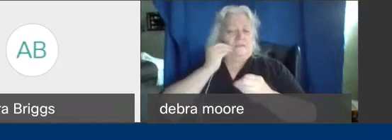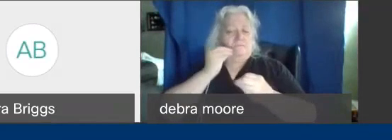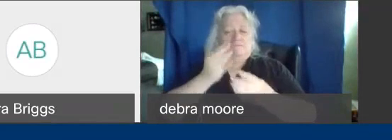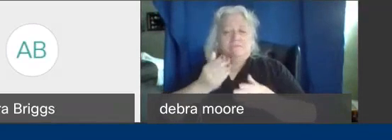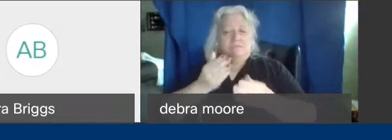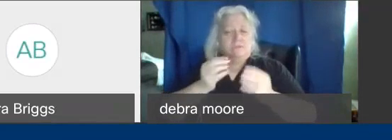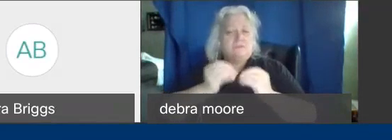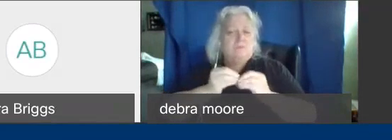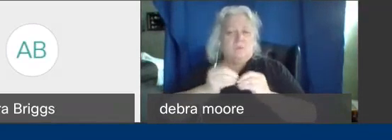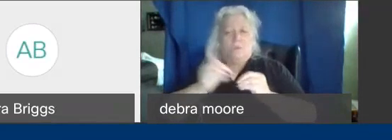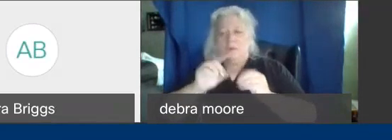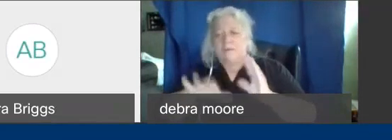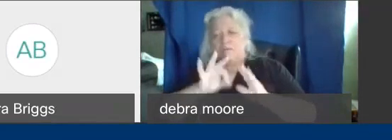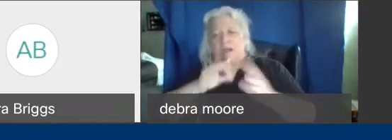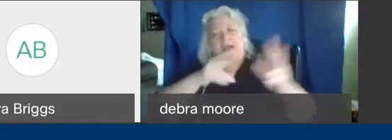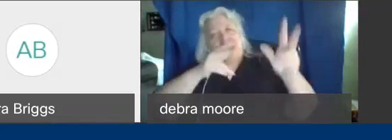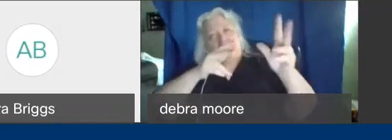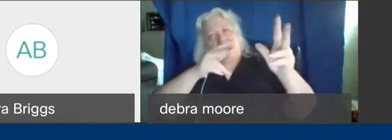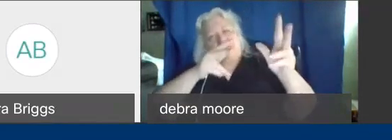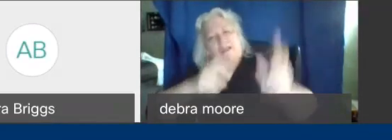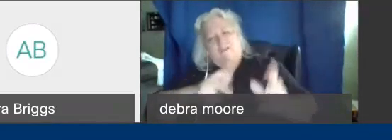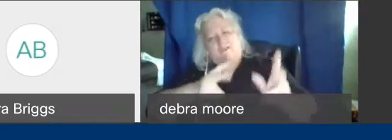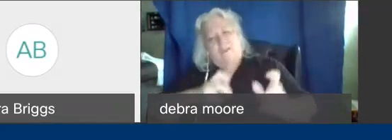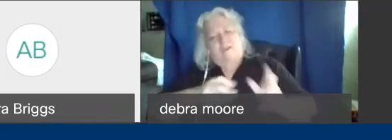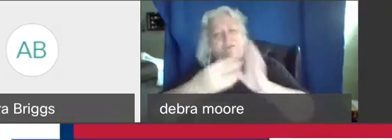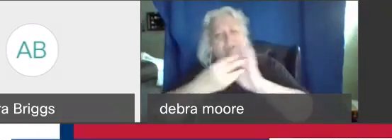to find them, how to download them, etc.